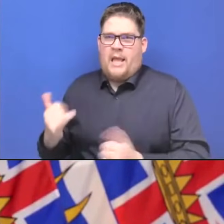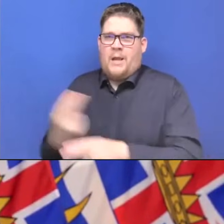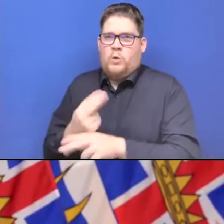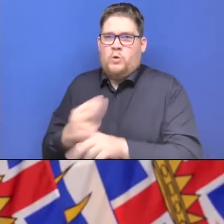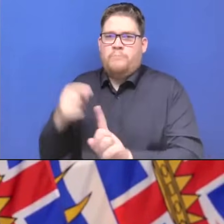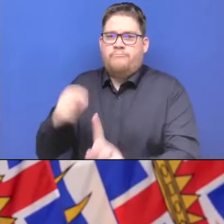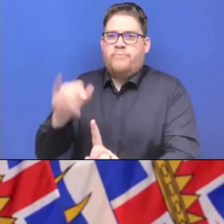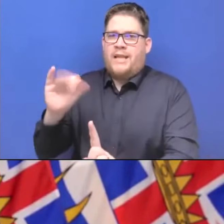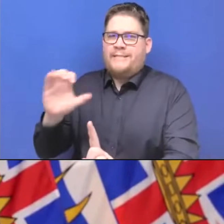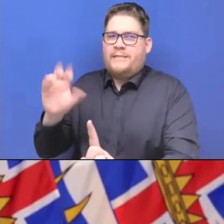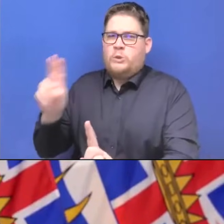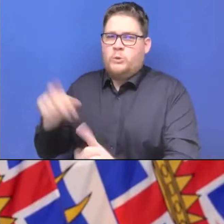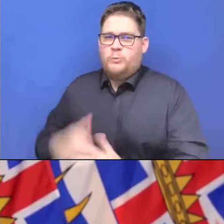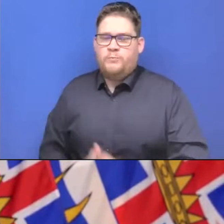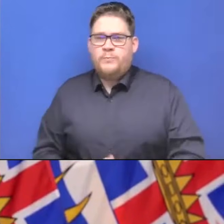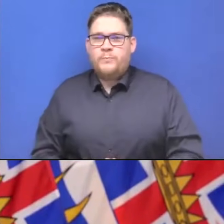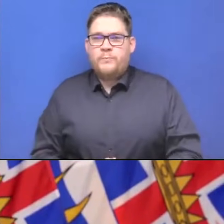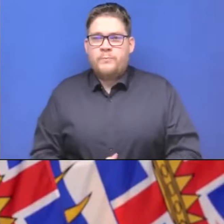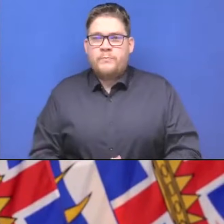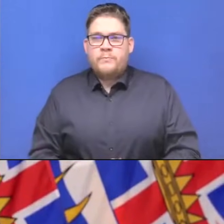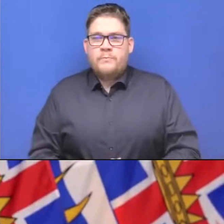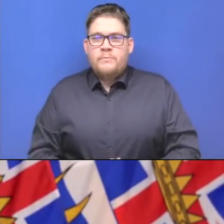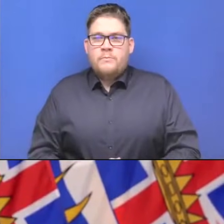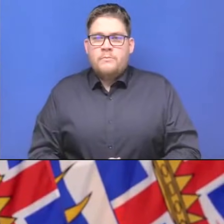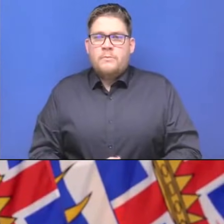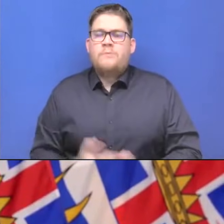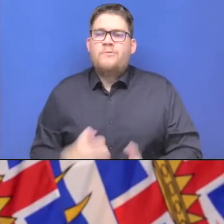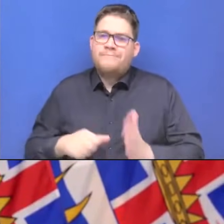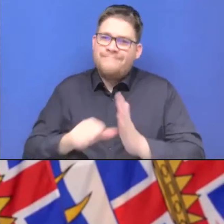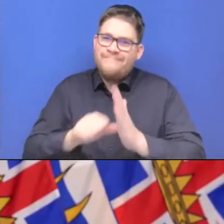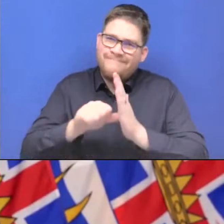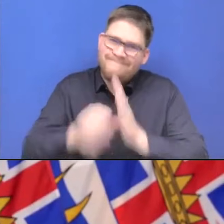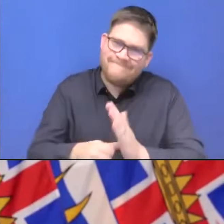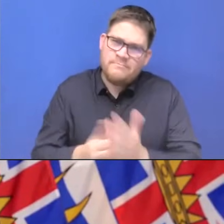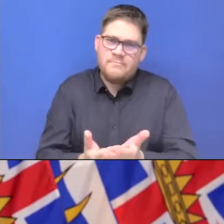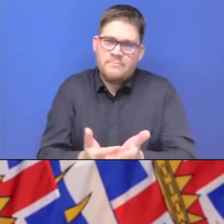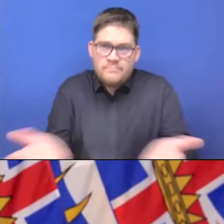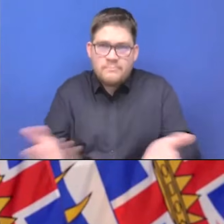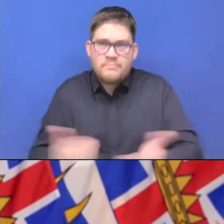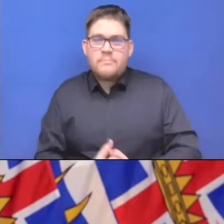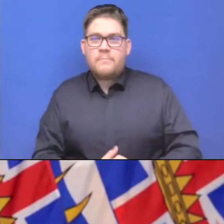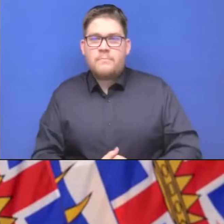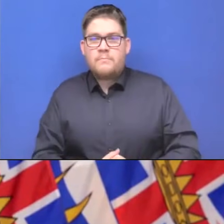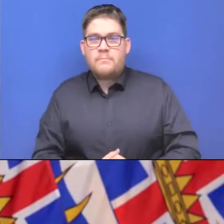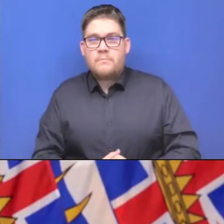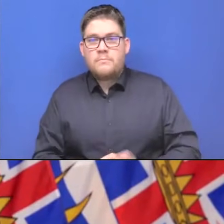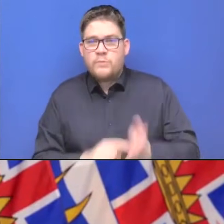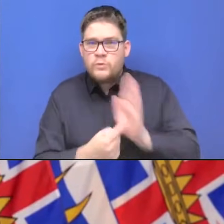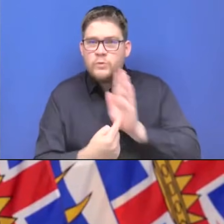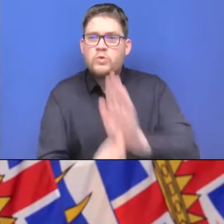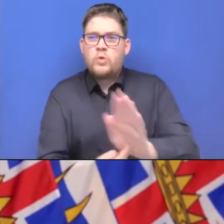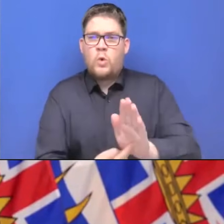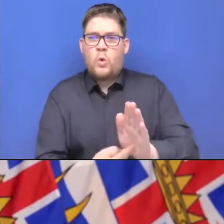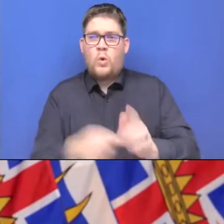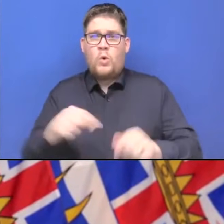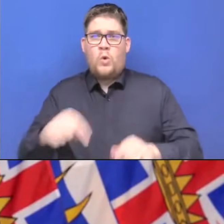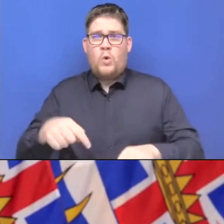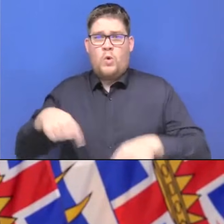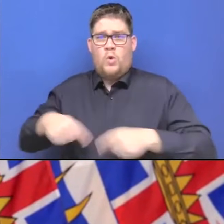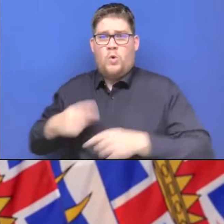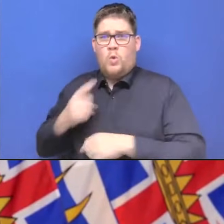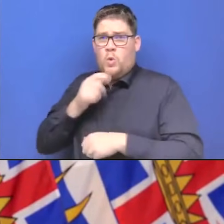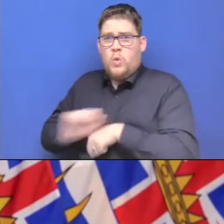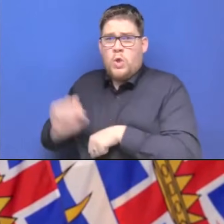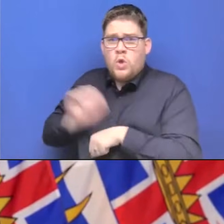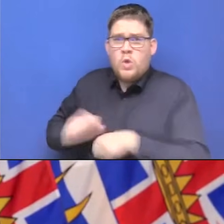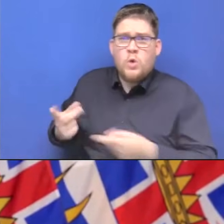today. It should be said, of course, that this reflects all of the actions that we are taking to manage the